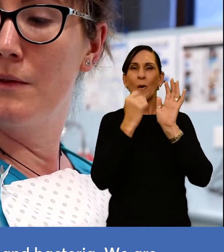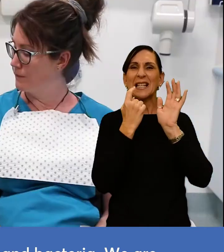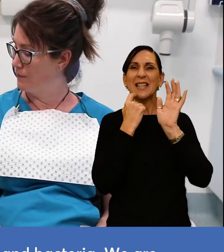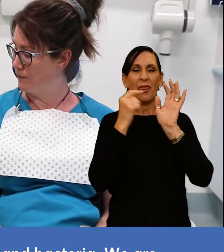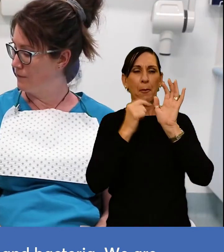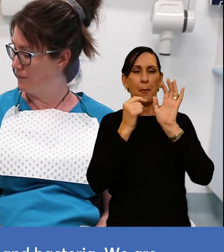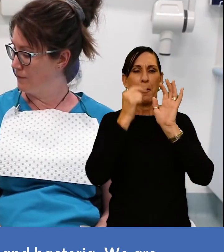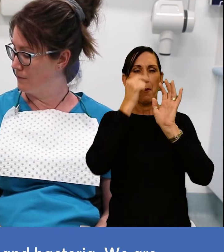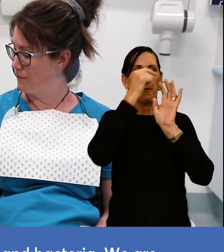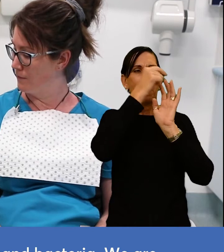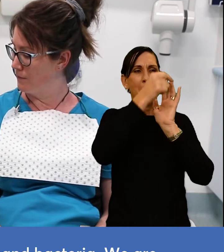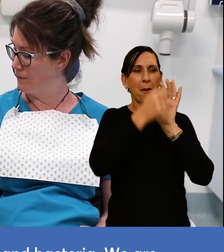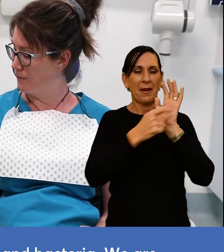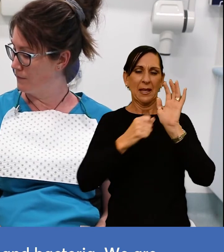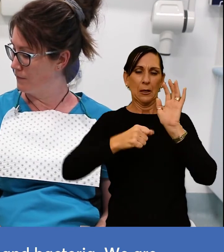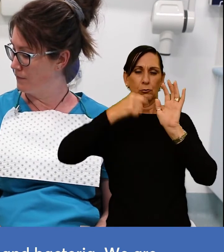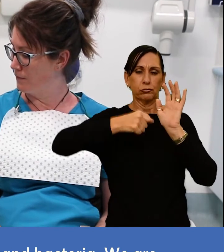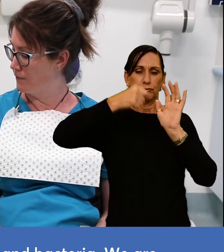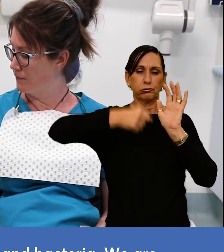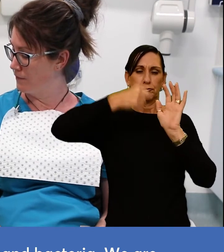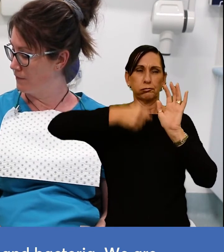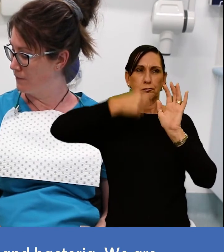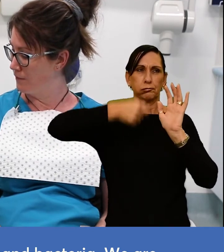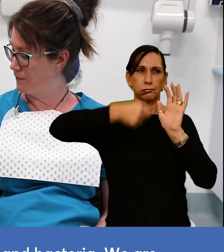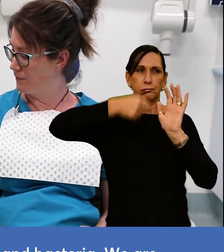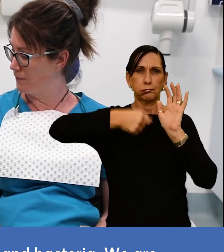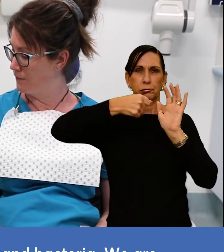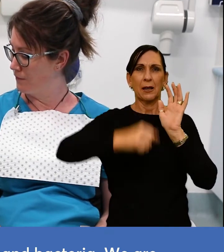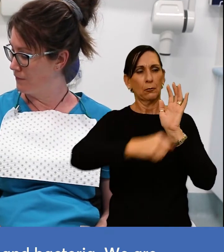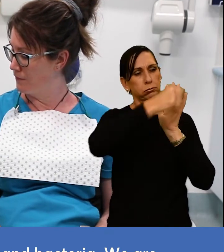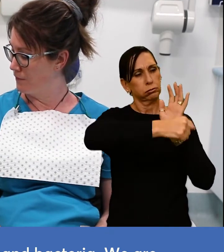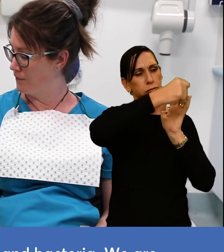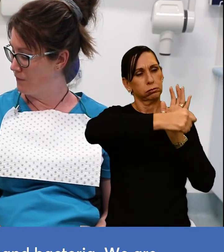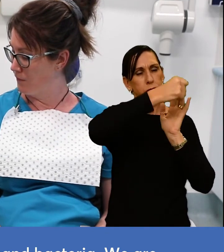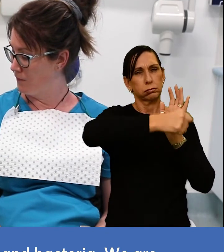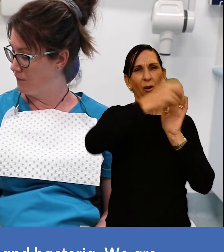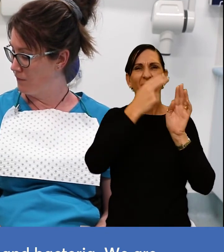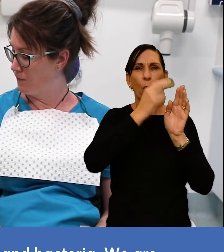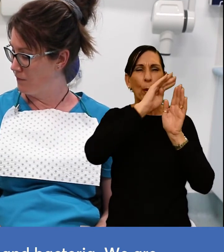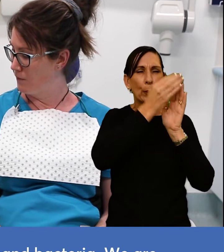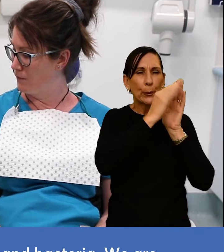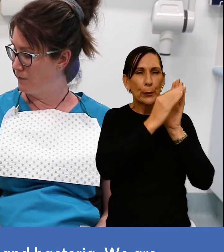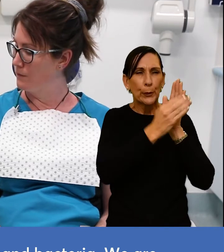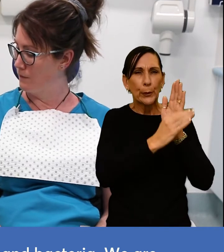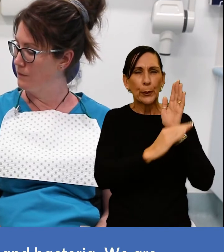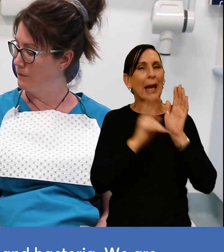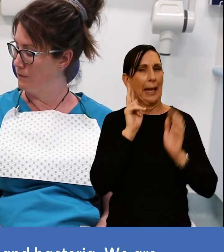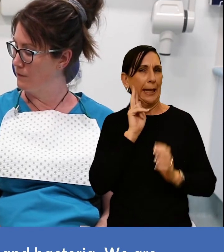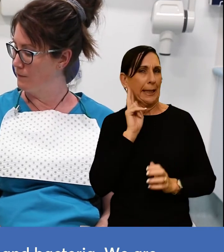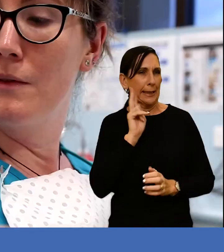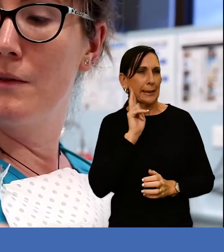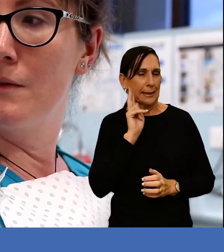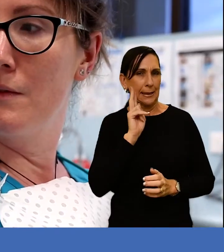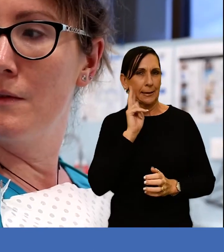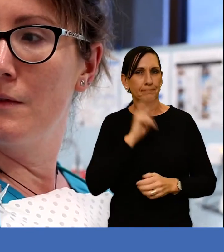surfaces. So the grooves of the teeth will also collect plaque and bacteria, so we're wanting to clean those areas out as